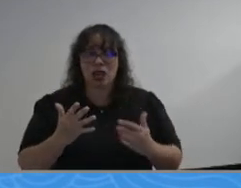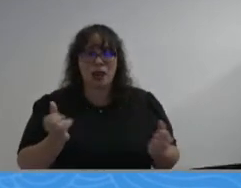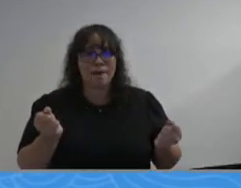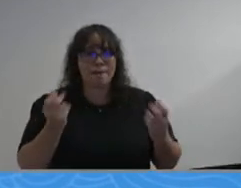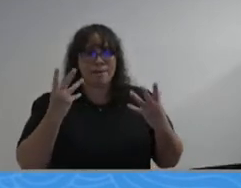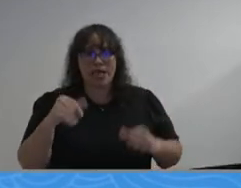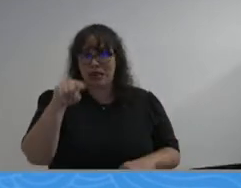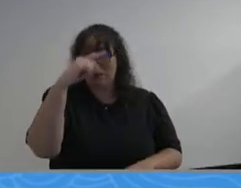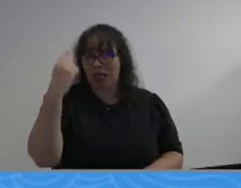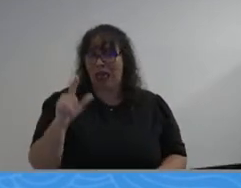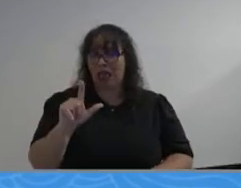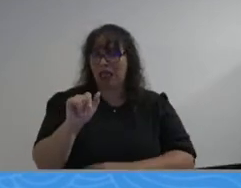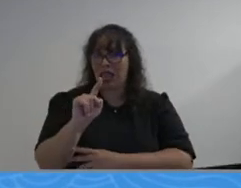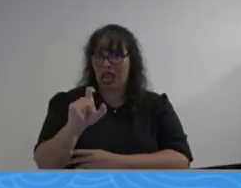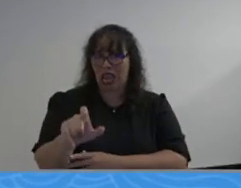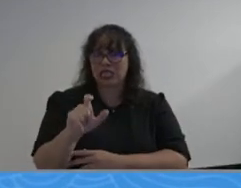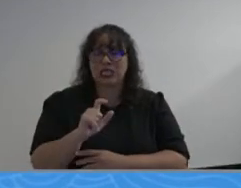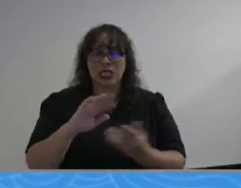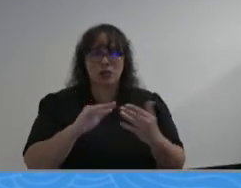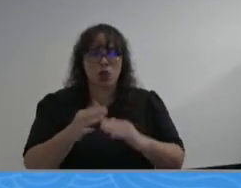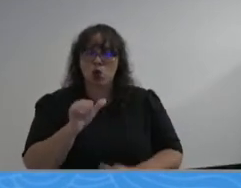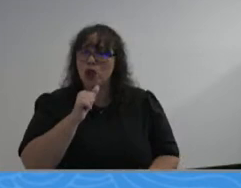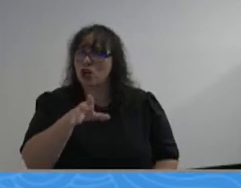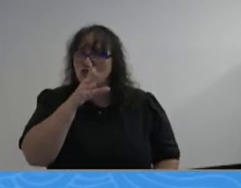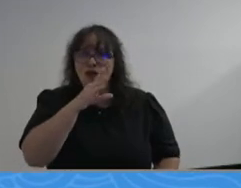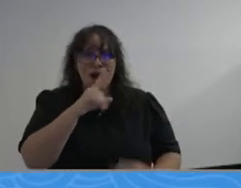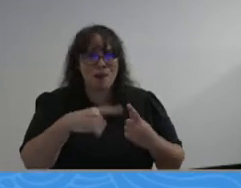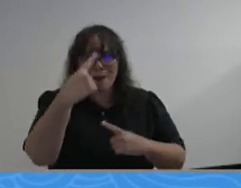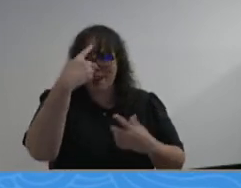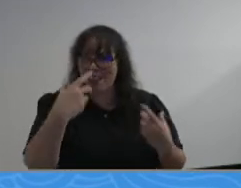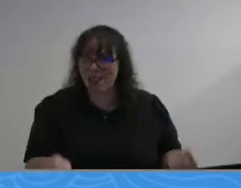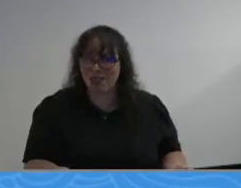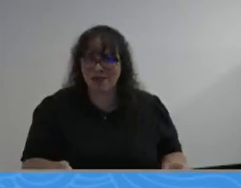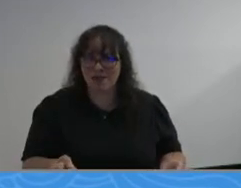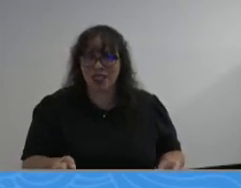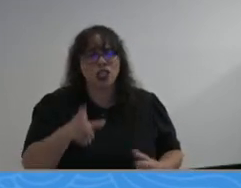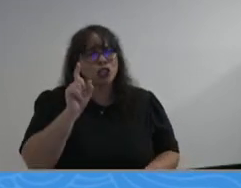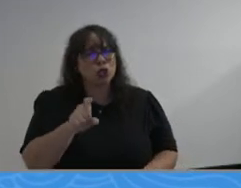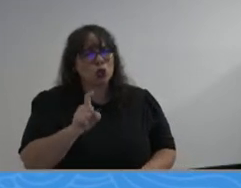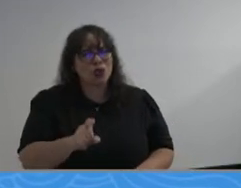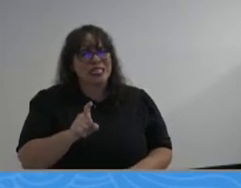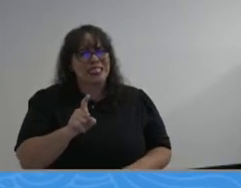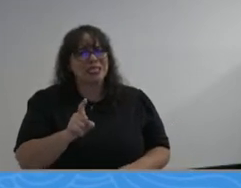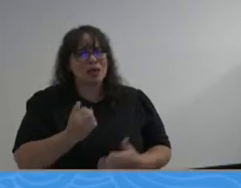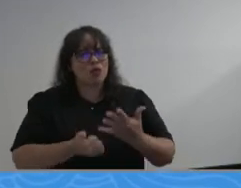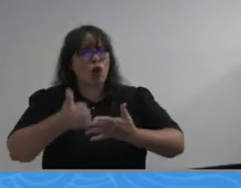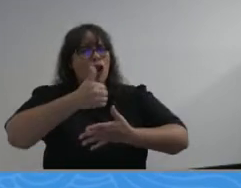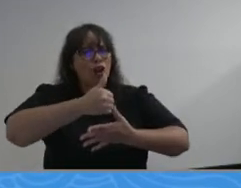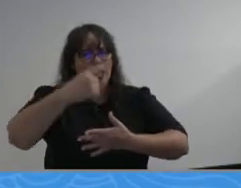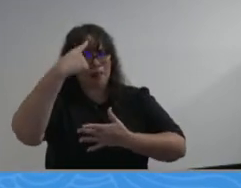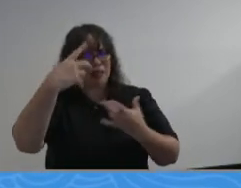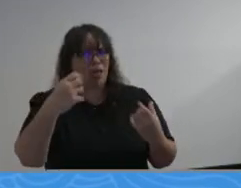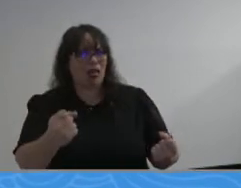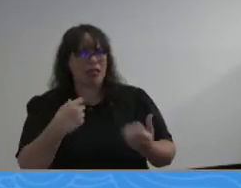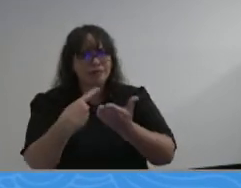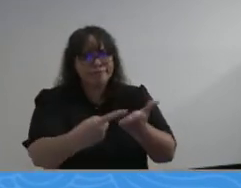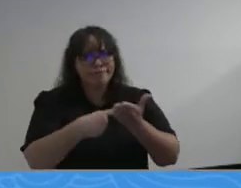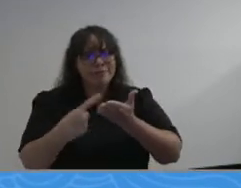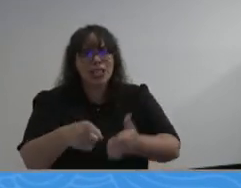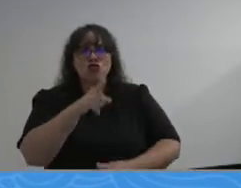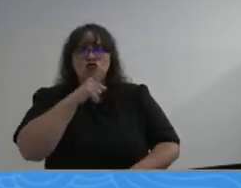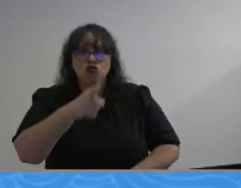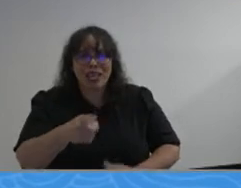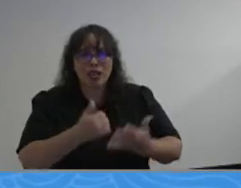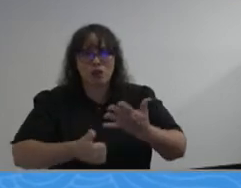of our Black and Latinx communities, we don't talk about mental health. So we got to make mental health a real priority and talk about it and make it a real priority.